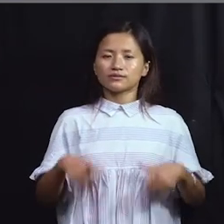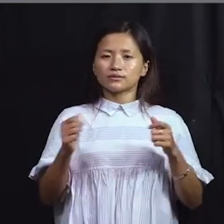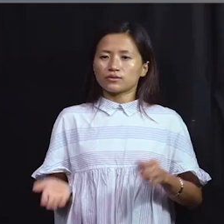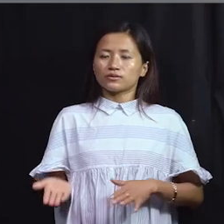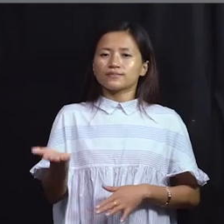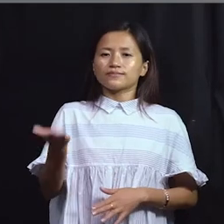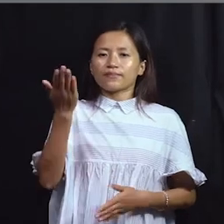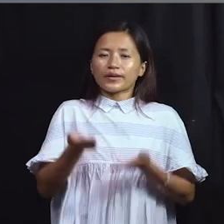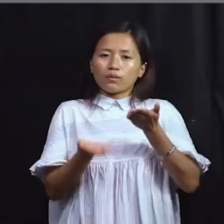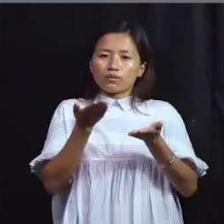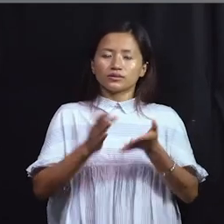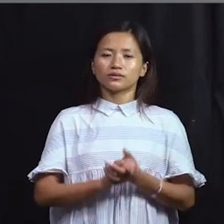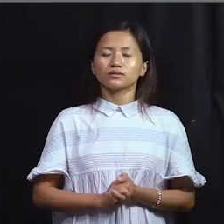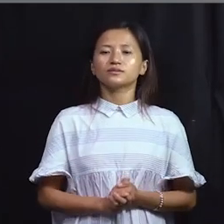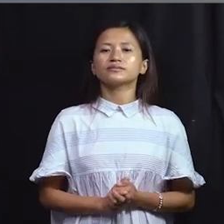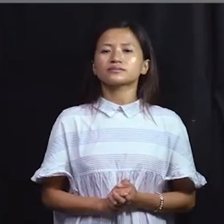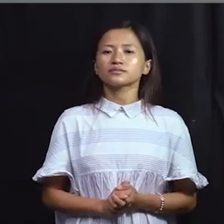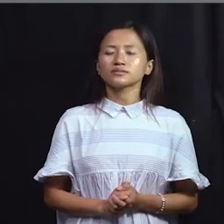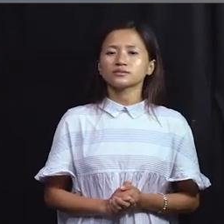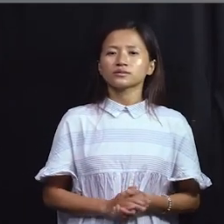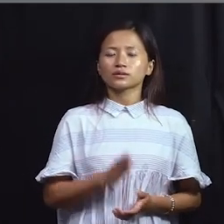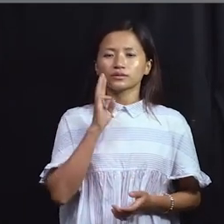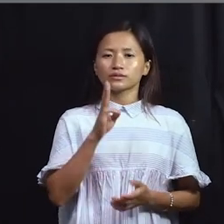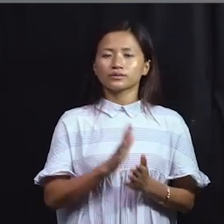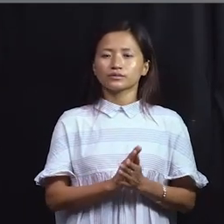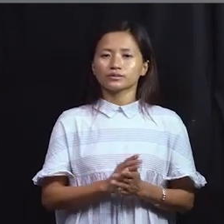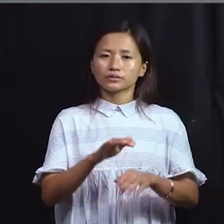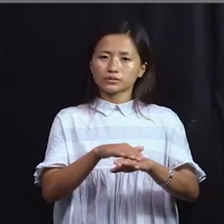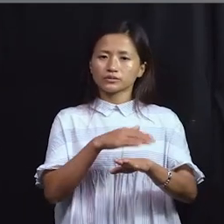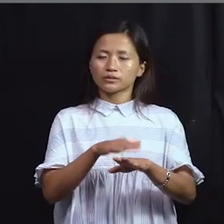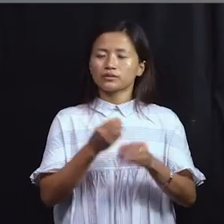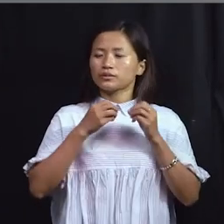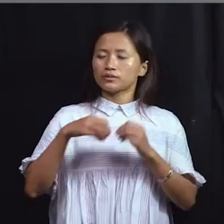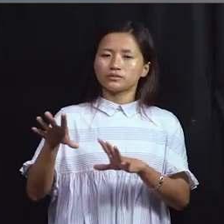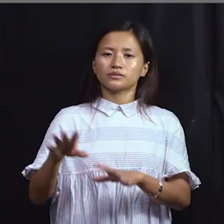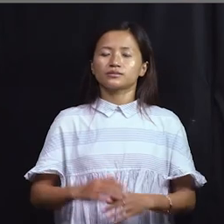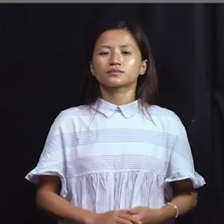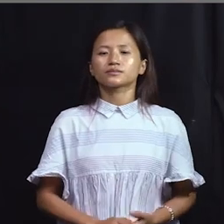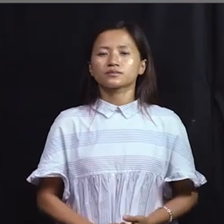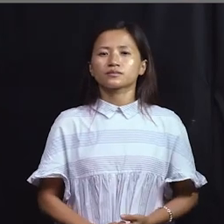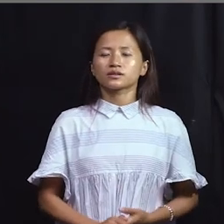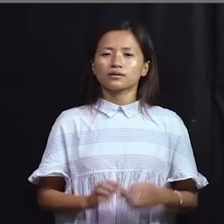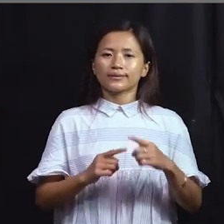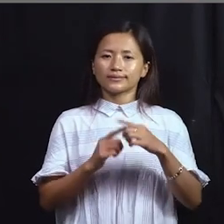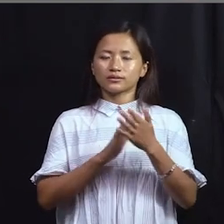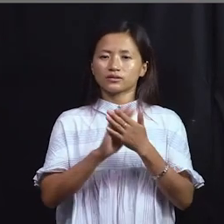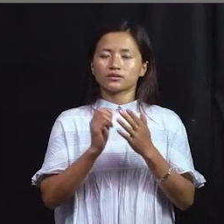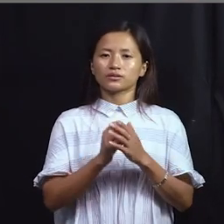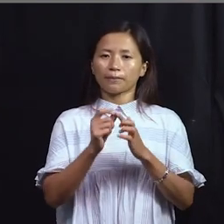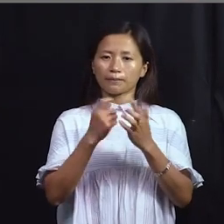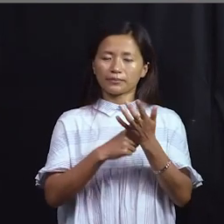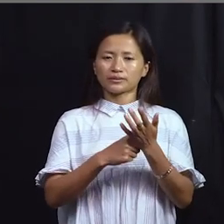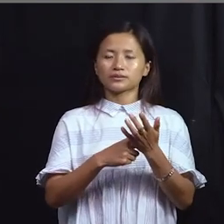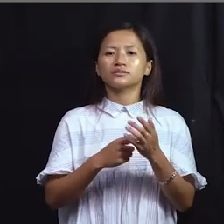inequalities in the distribution of income and wealth will slowly go away. So these are just theoretical concepts, but in practical